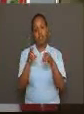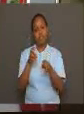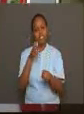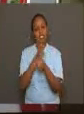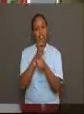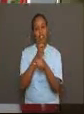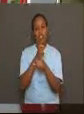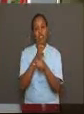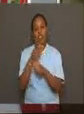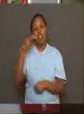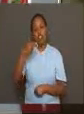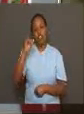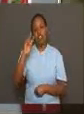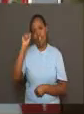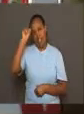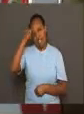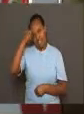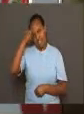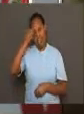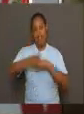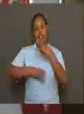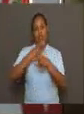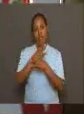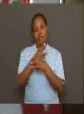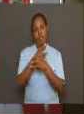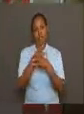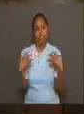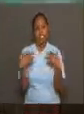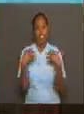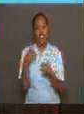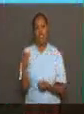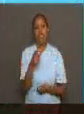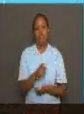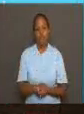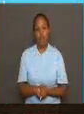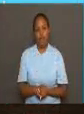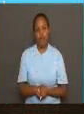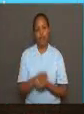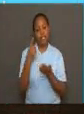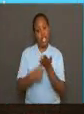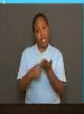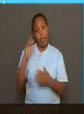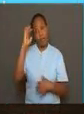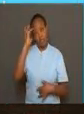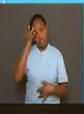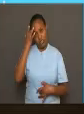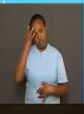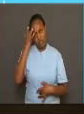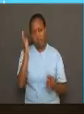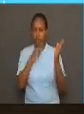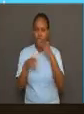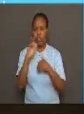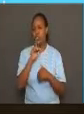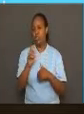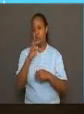severity of HIV/AIDS as a global pandemic. This disease is a problem at